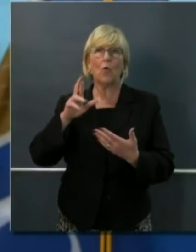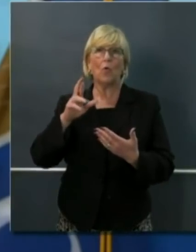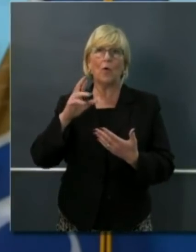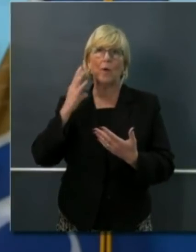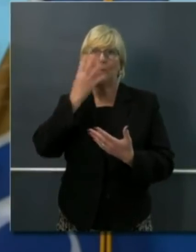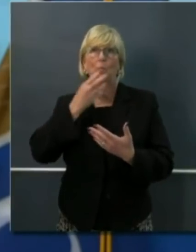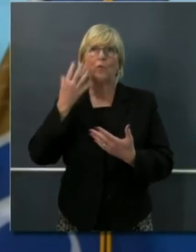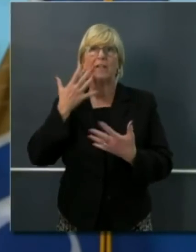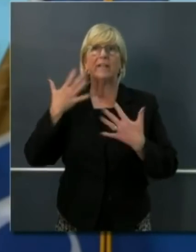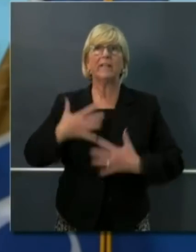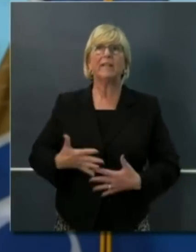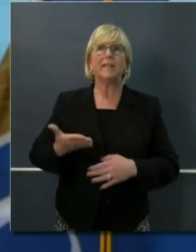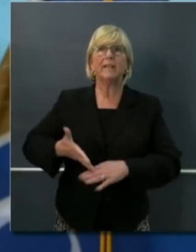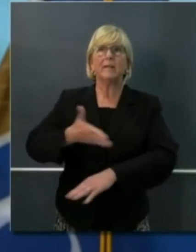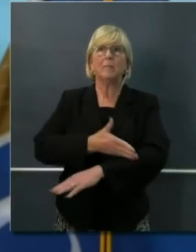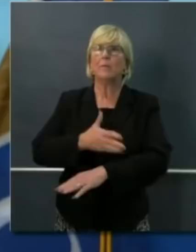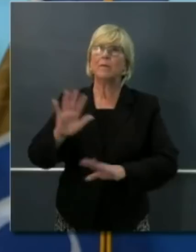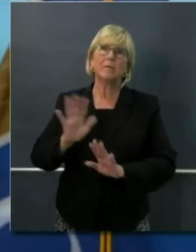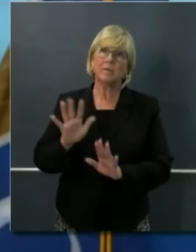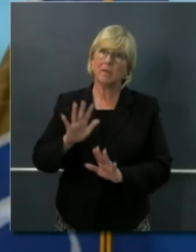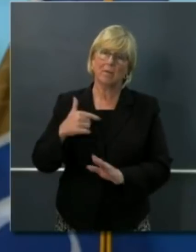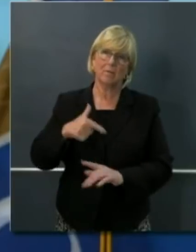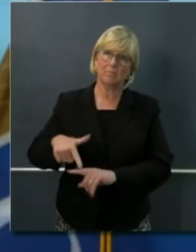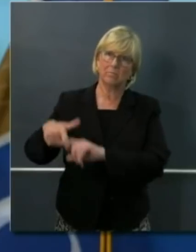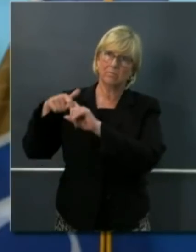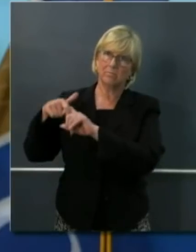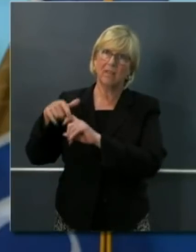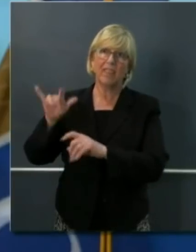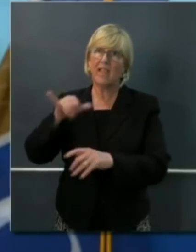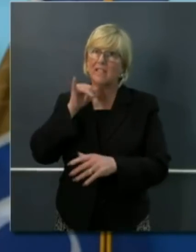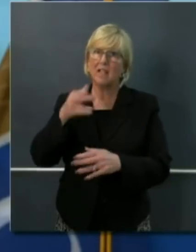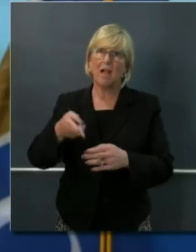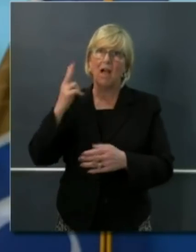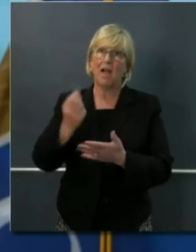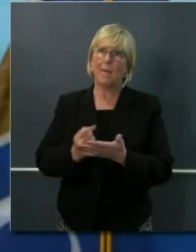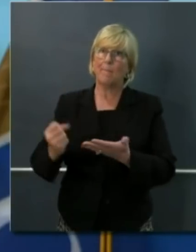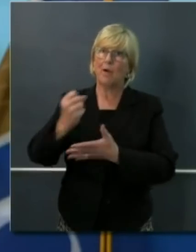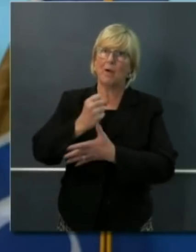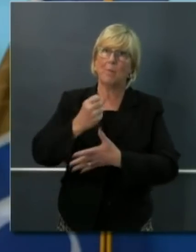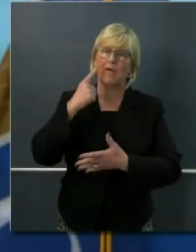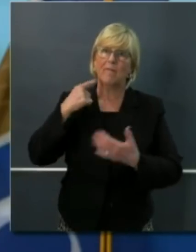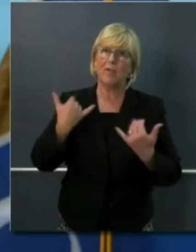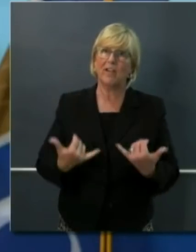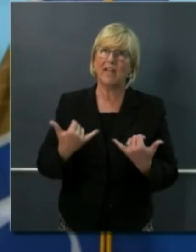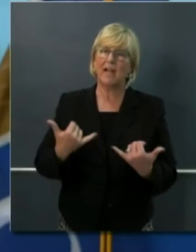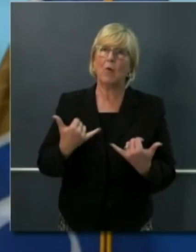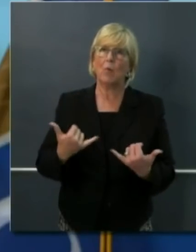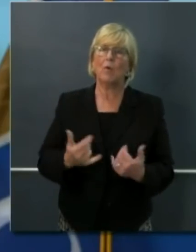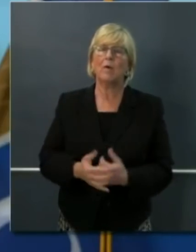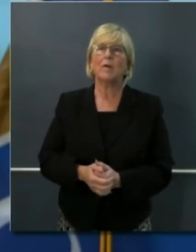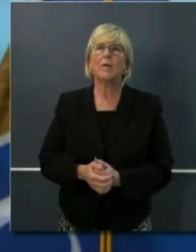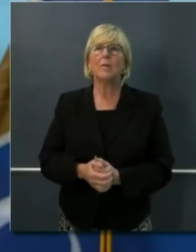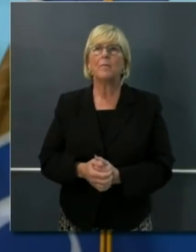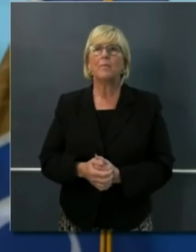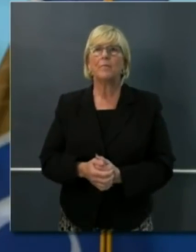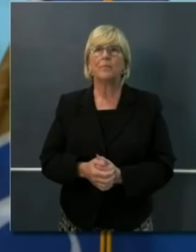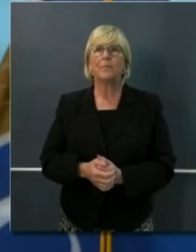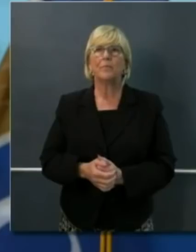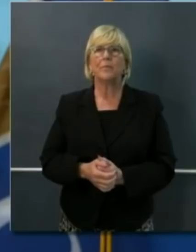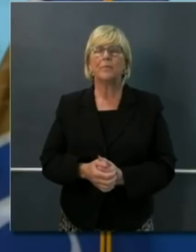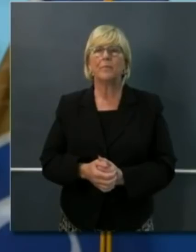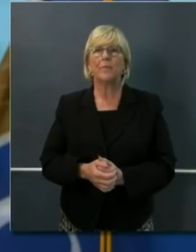aesthetic purposes. That would not be a prioritized guidance that we're putting out. That is not one of